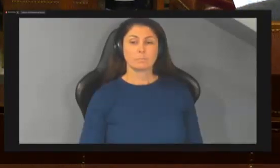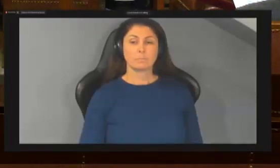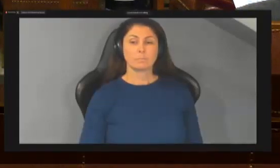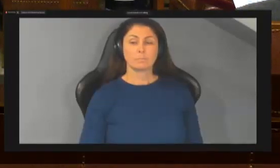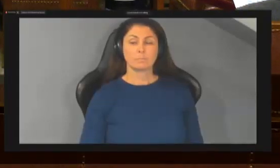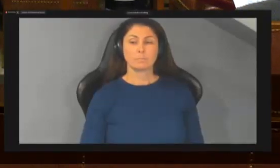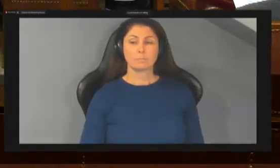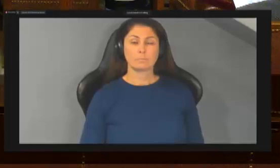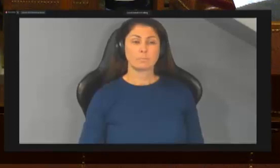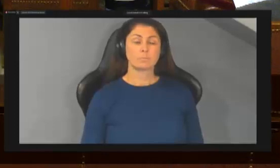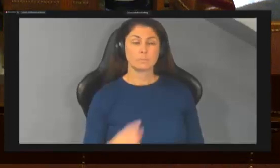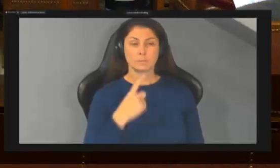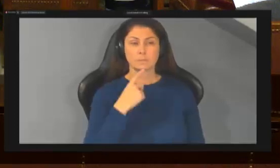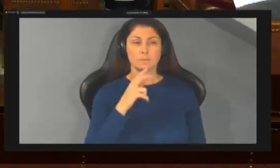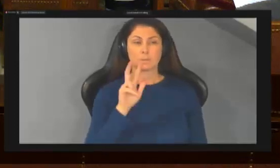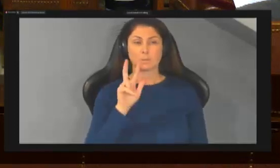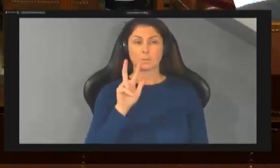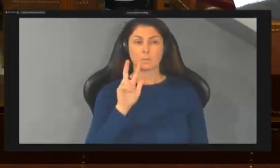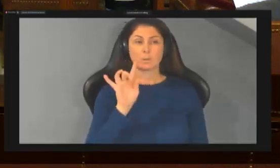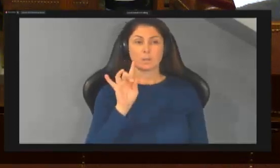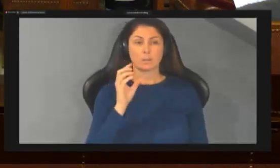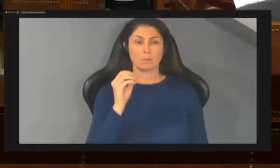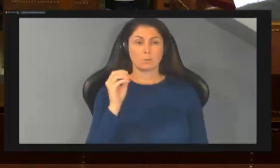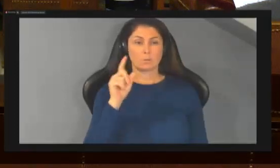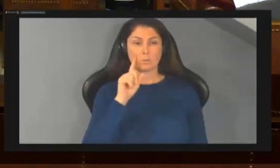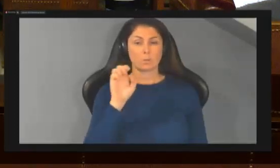Well, it says 3,800 for EMS.